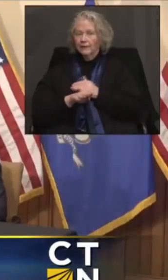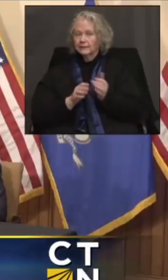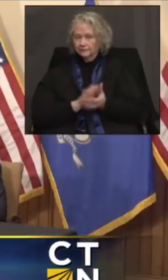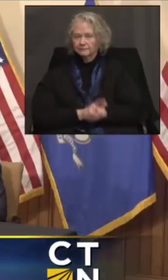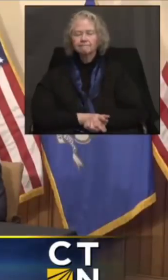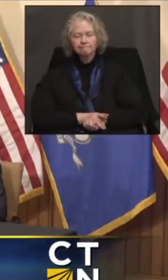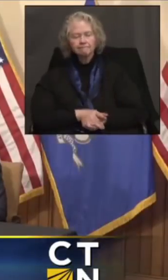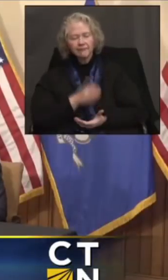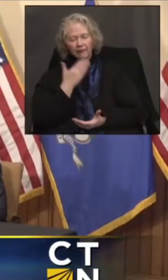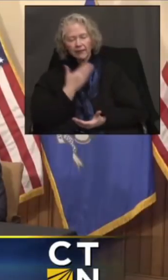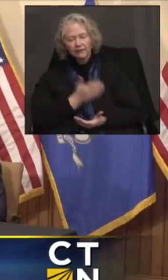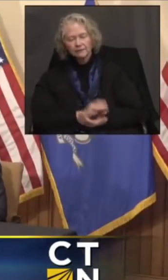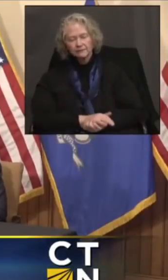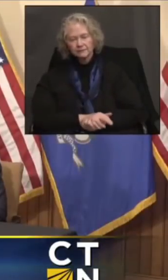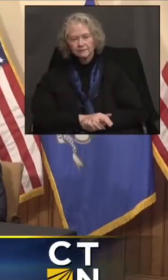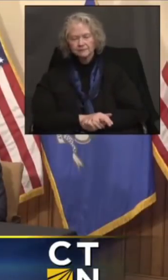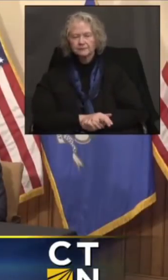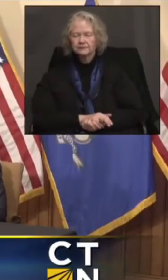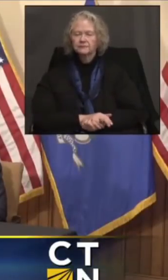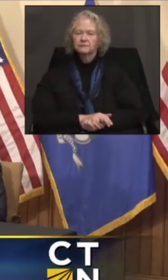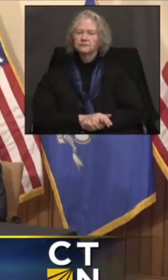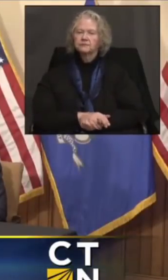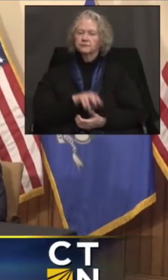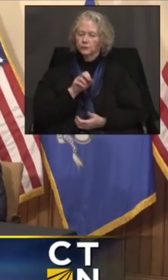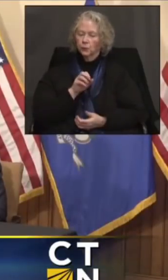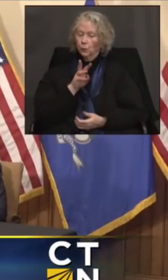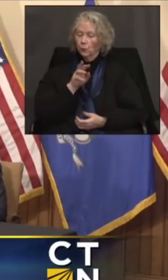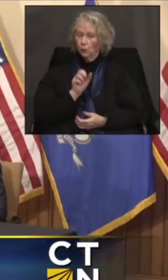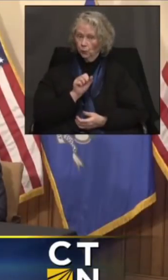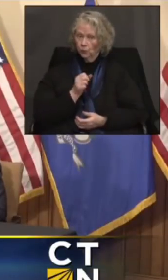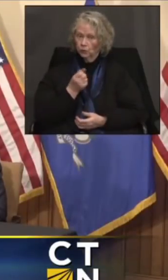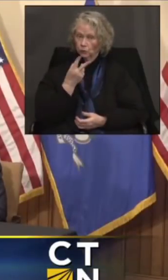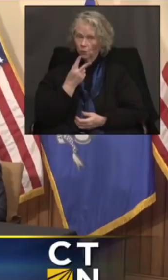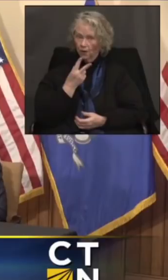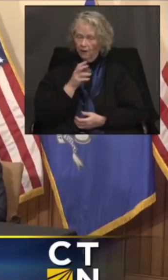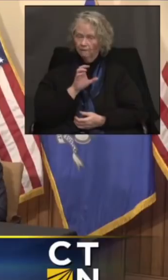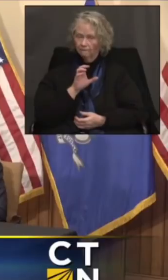Okay, thank you. Thanks, Matt. News 12 Connecticut.